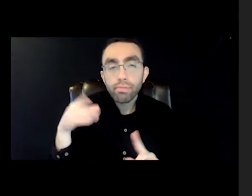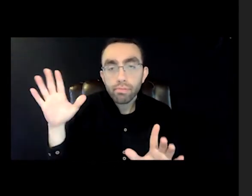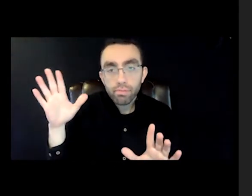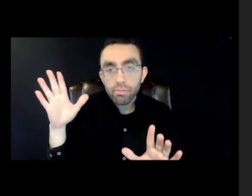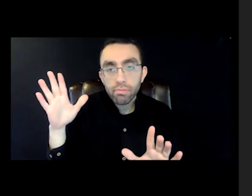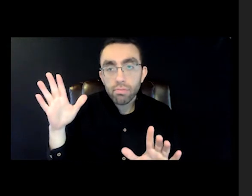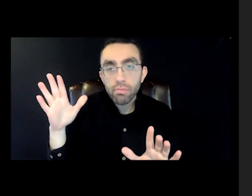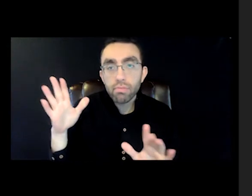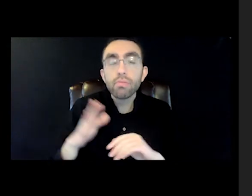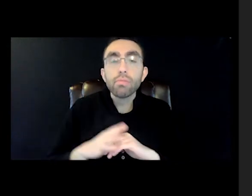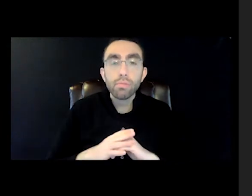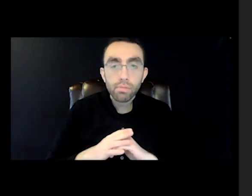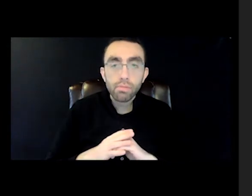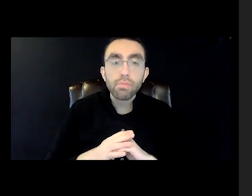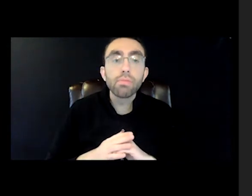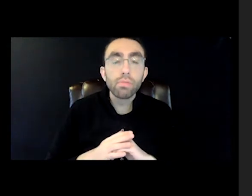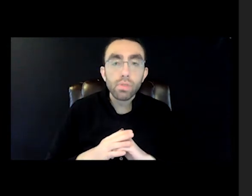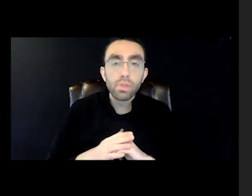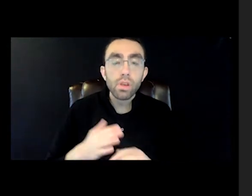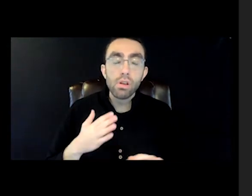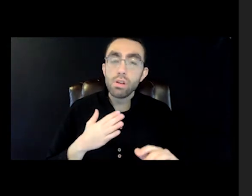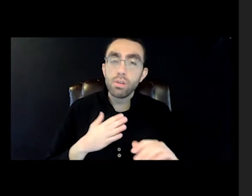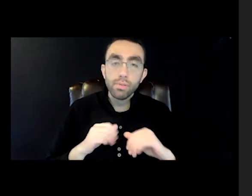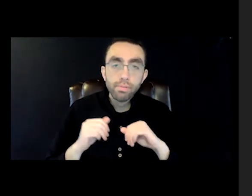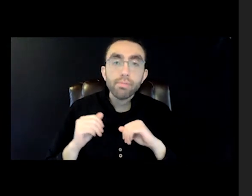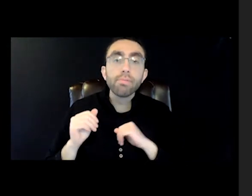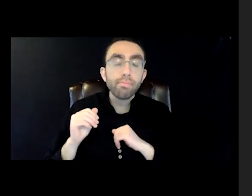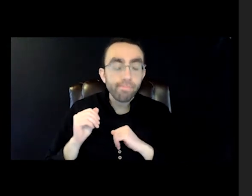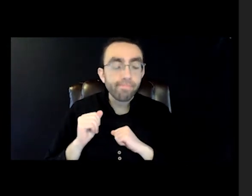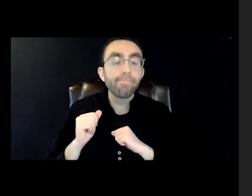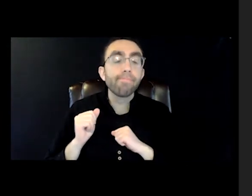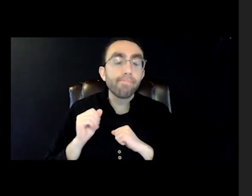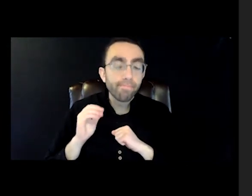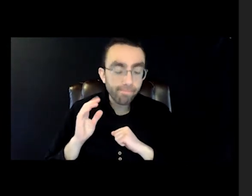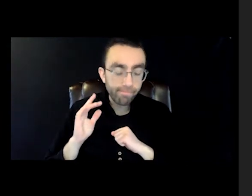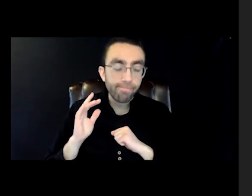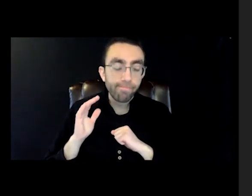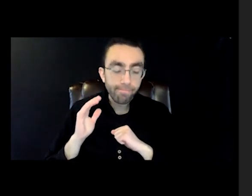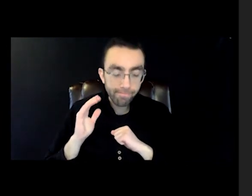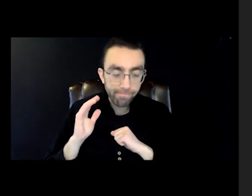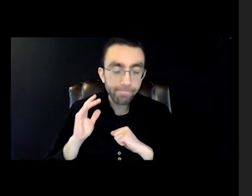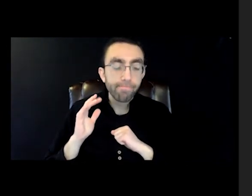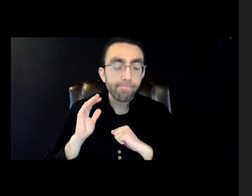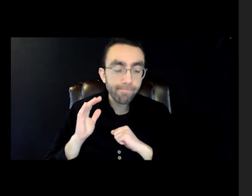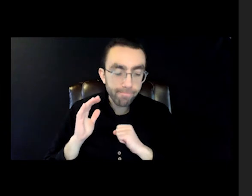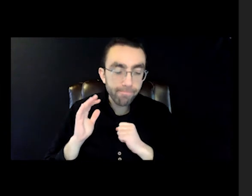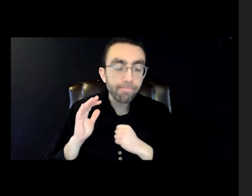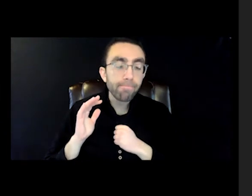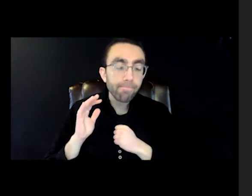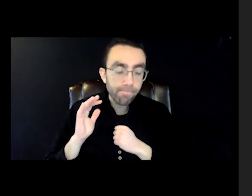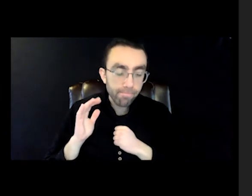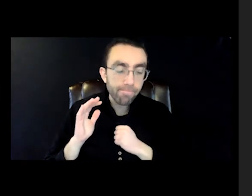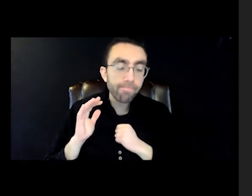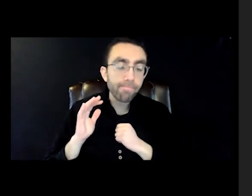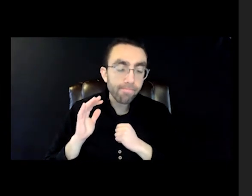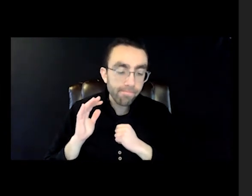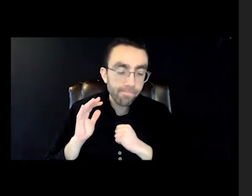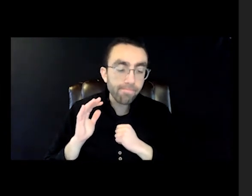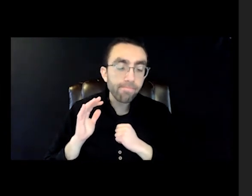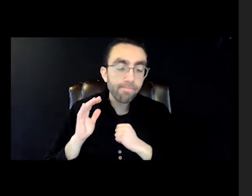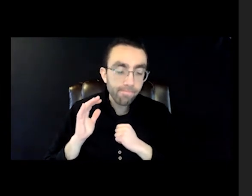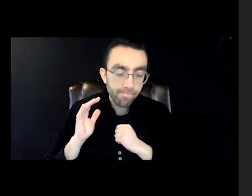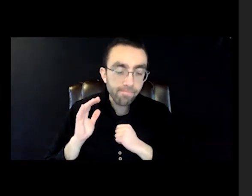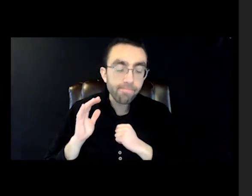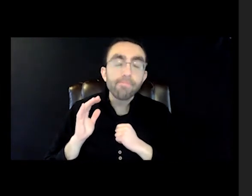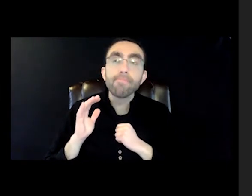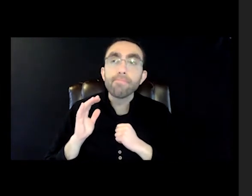And my deep hope is that we can continue to start connecting with the climate crisis